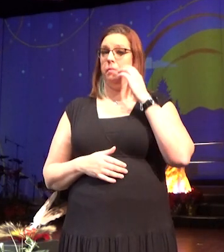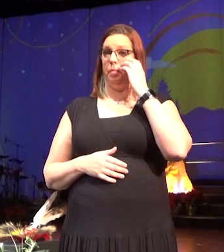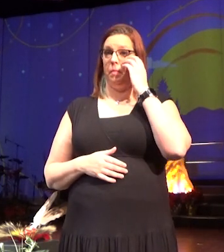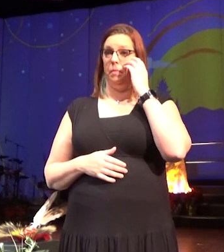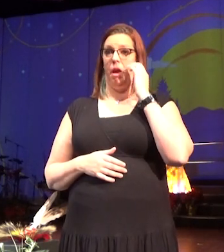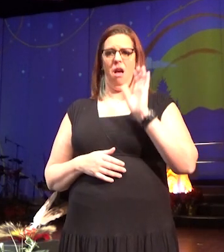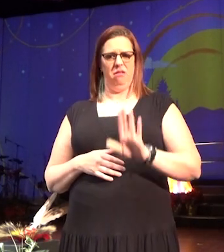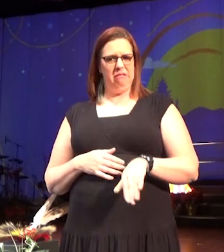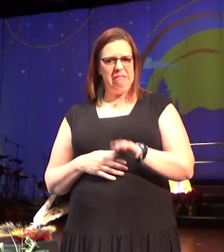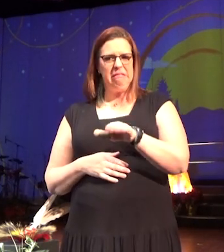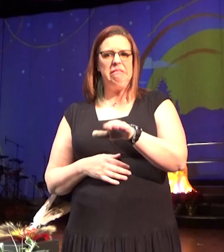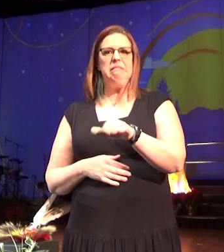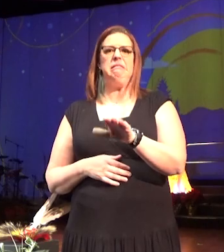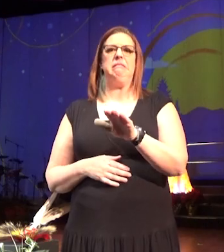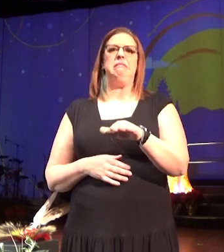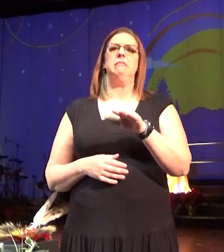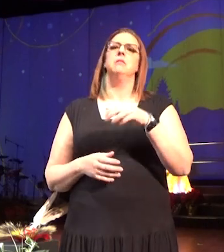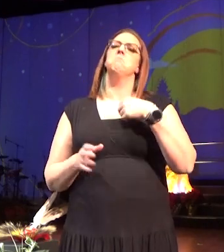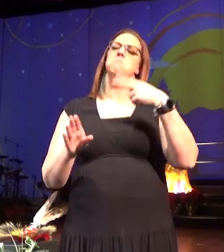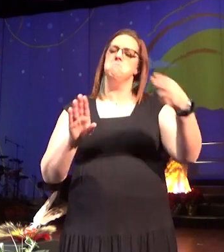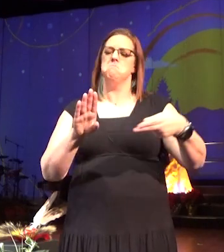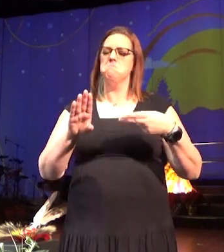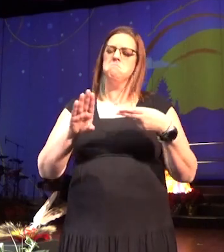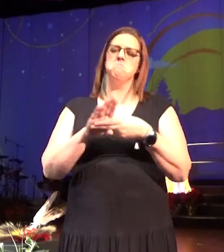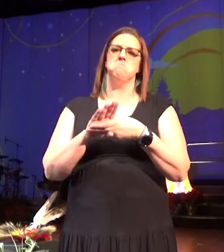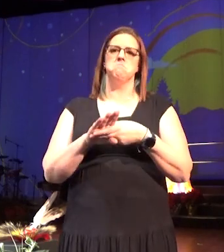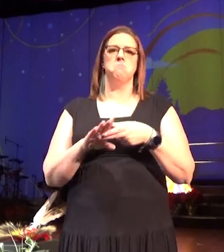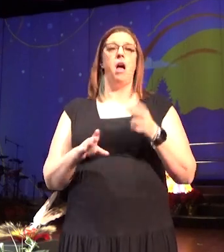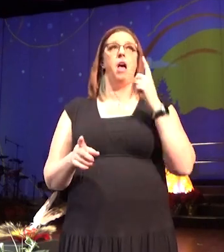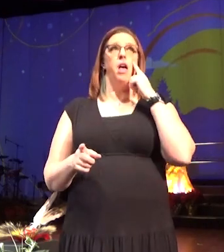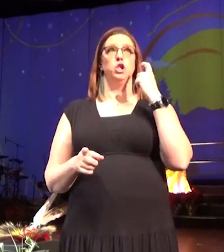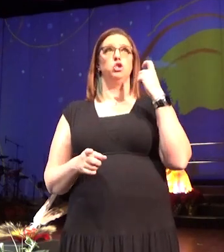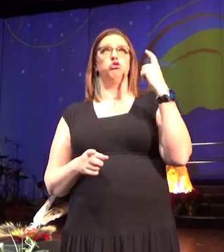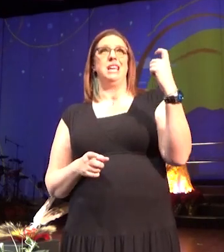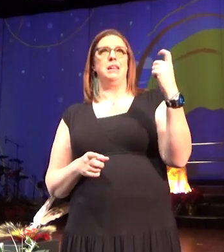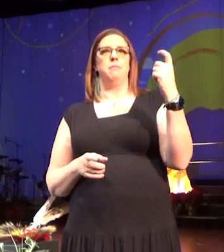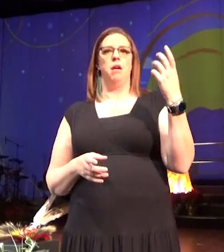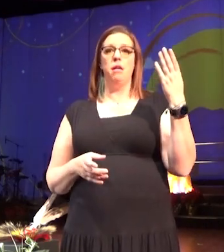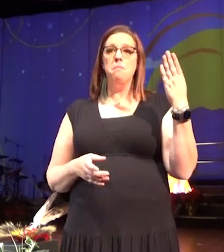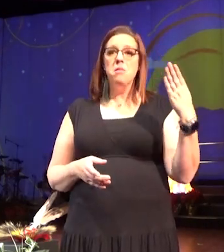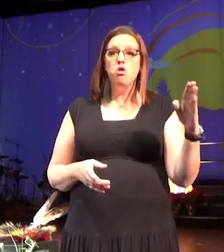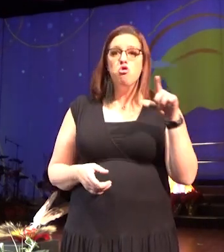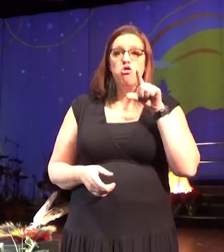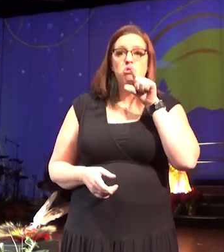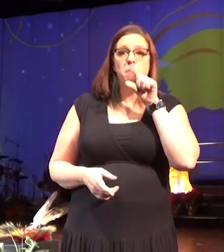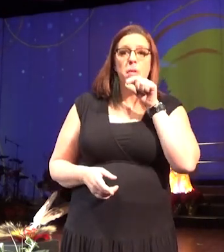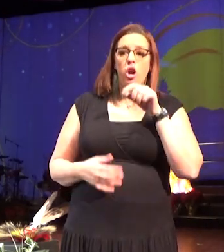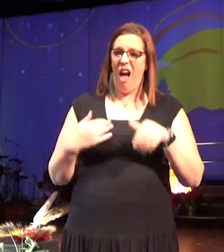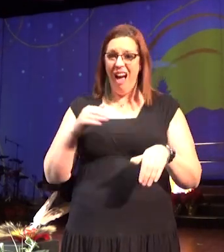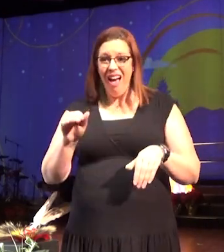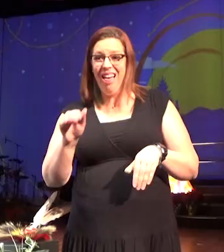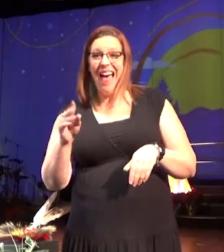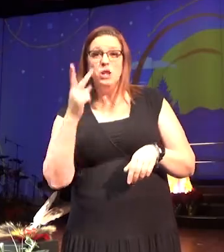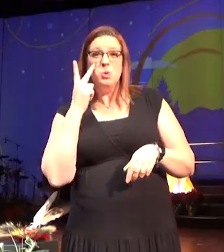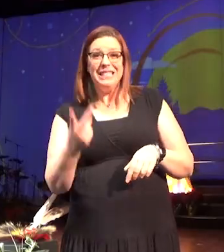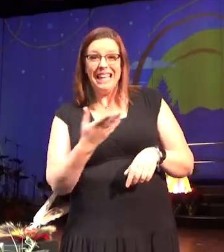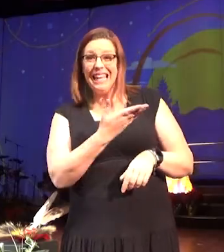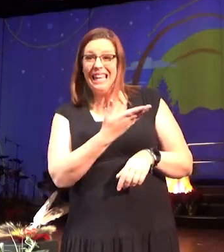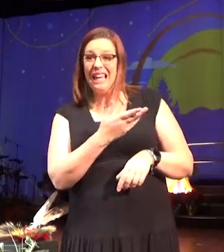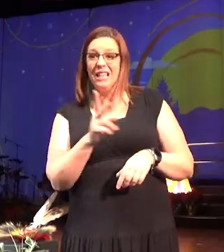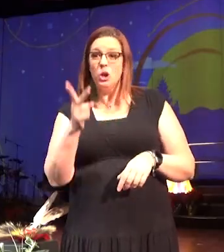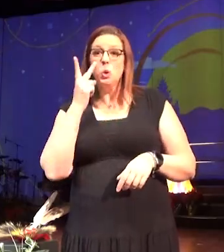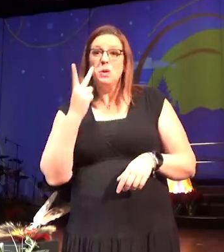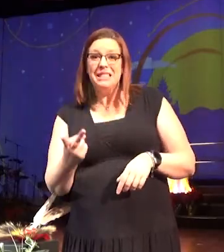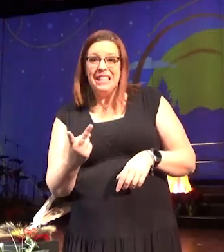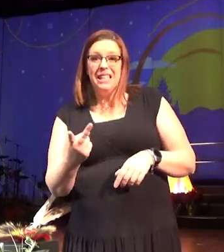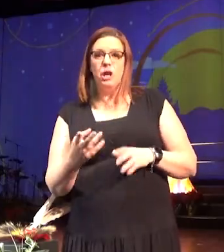I went to his bed and a dream came. And that blue bird came. He said, do you see it? Did you see it? Did you see